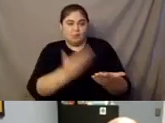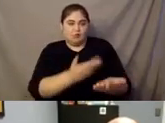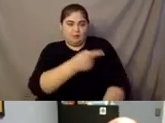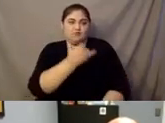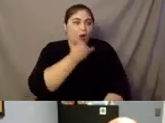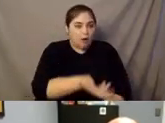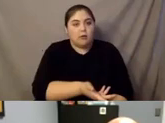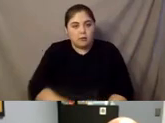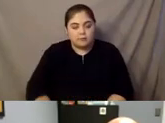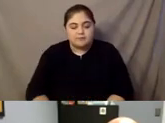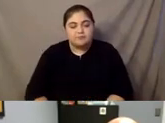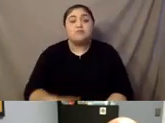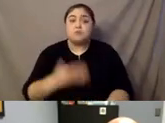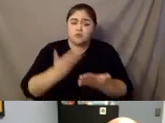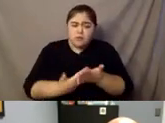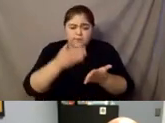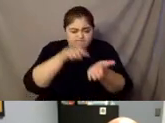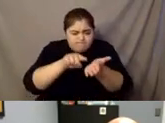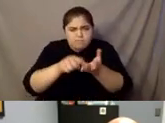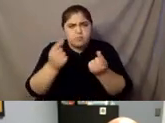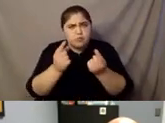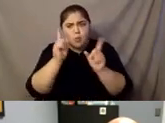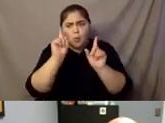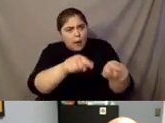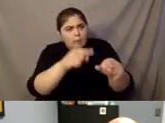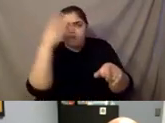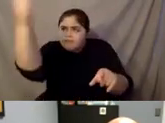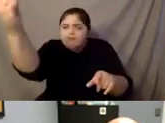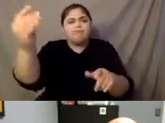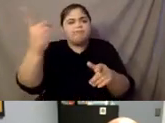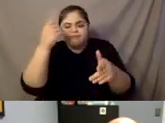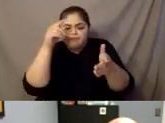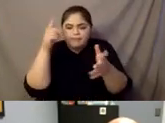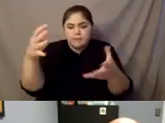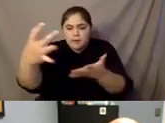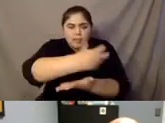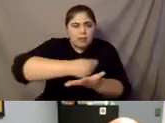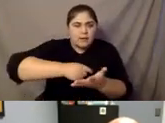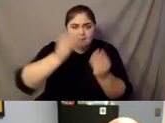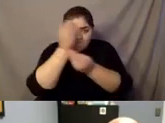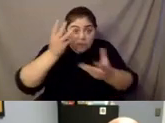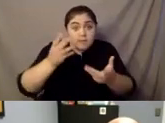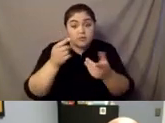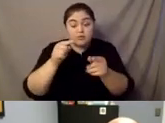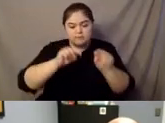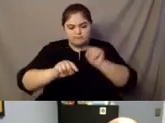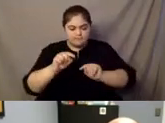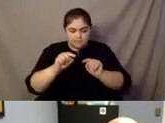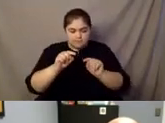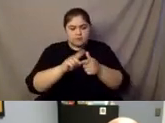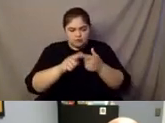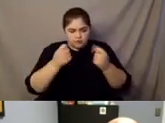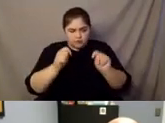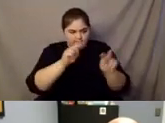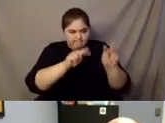good investigation, we're going to go out, we're going to get the direct stuff, and then we're going to take a step back, look at what we have, and try to find kind of additional places that we